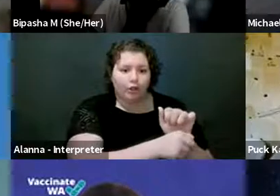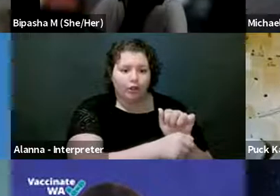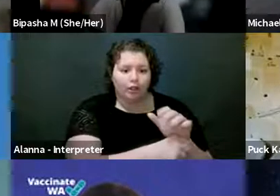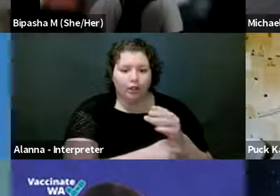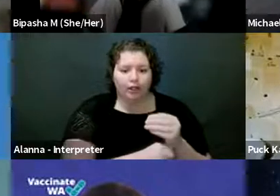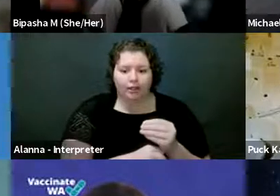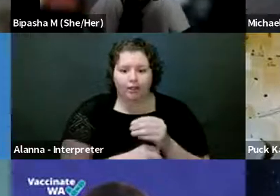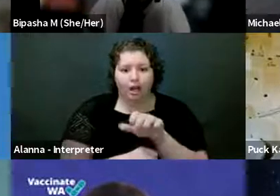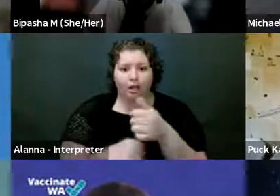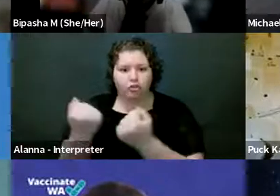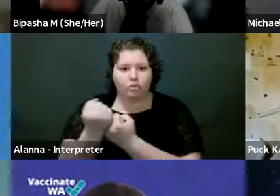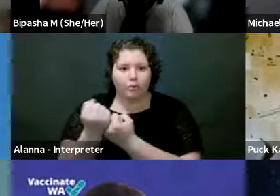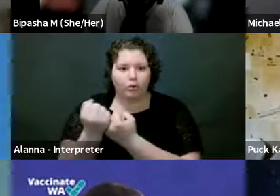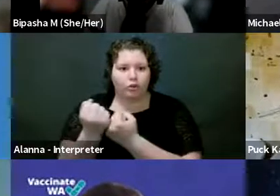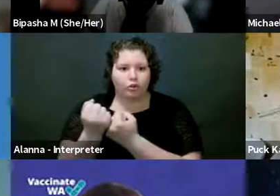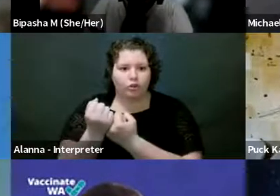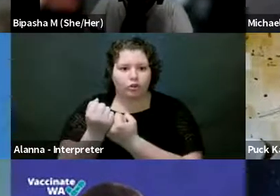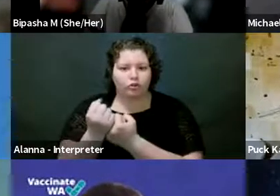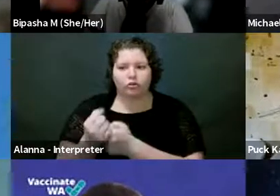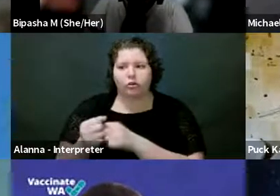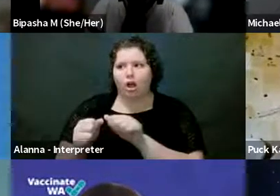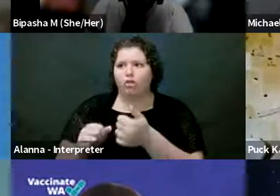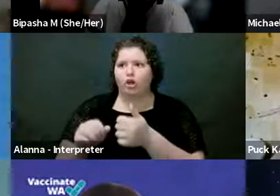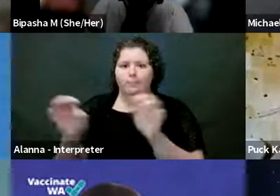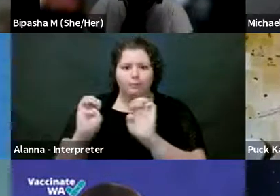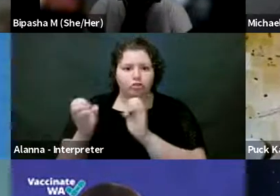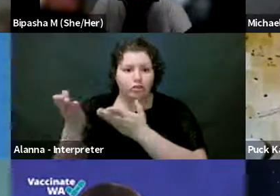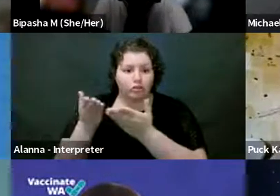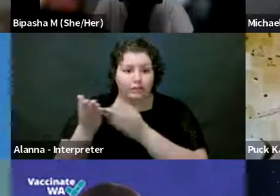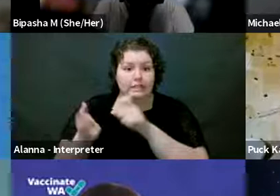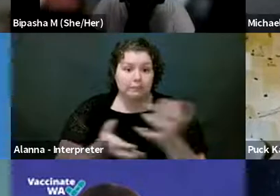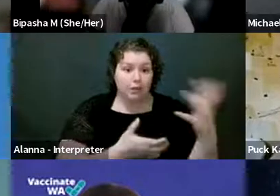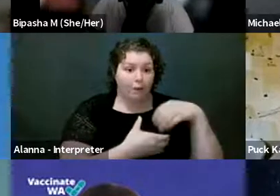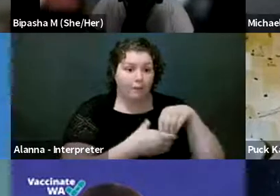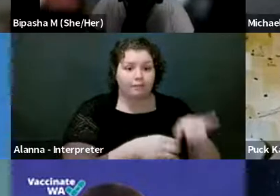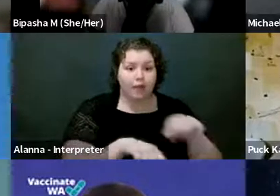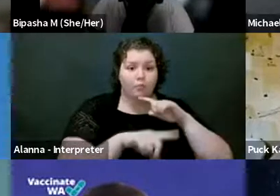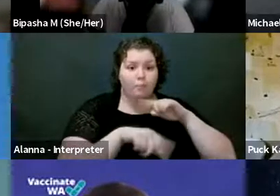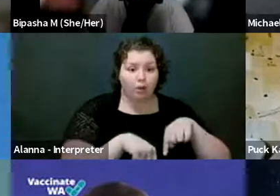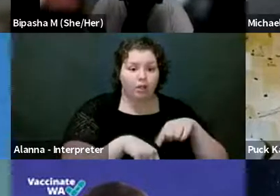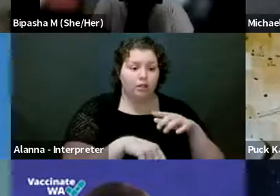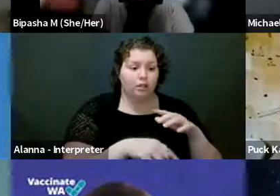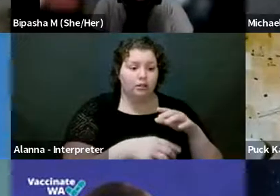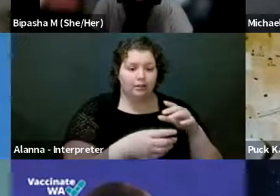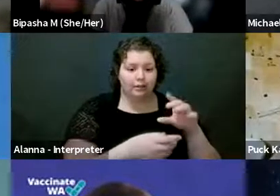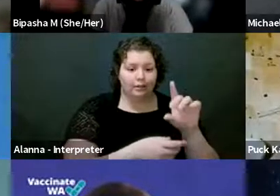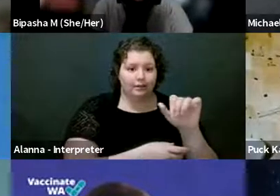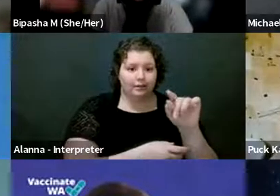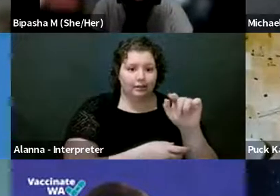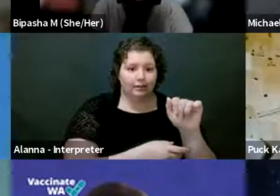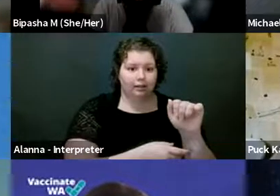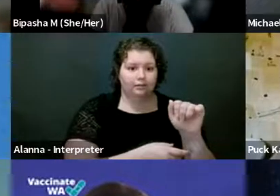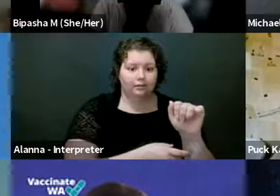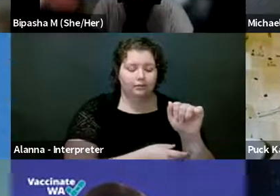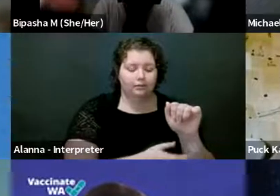ancillary support or ancillary emergency services need to be part of the collective data and reporting out. The data also needed